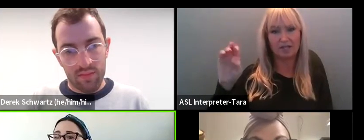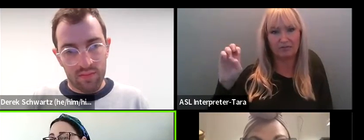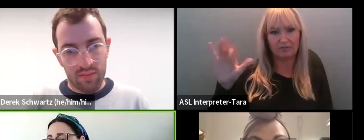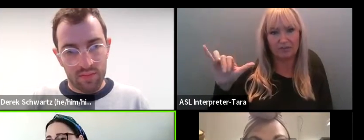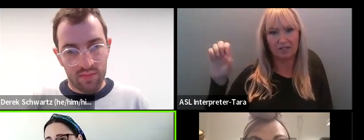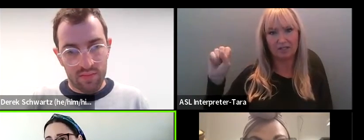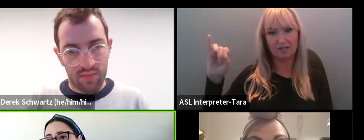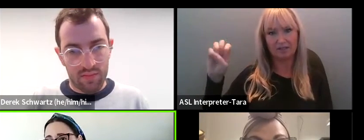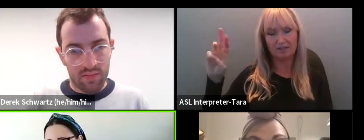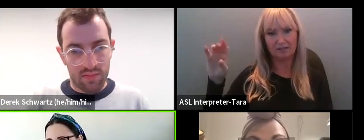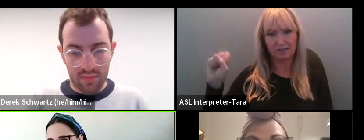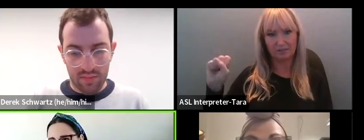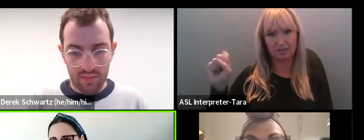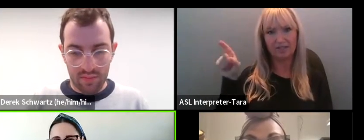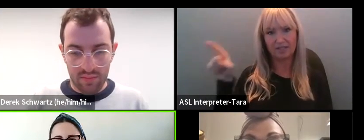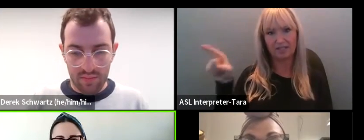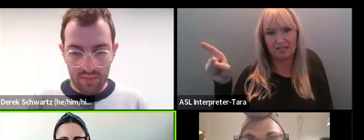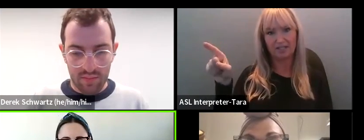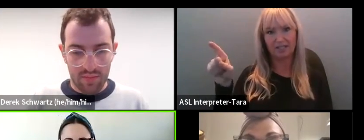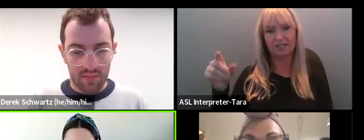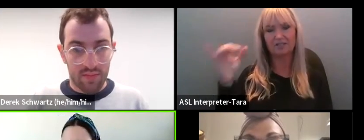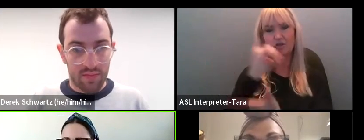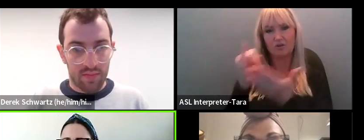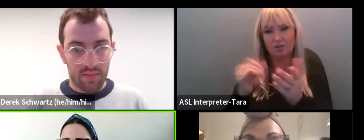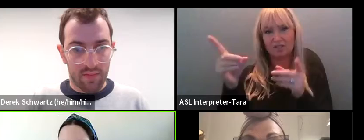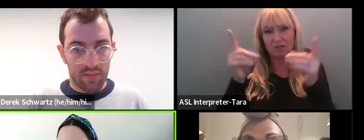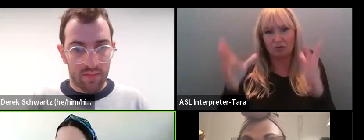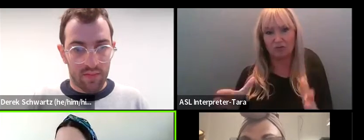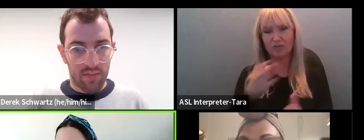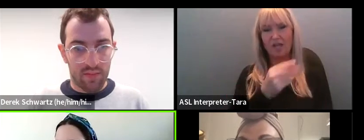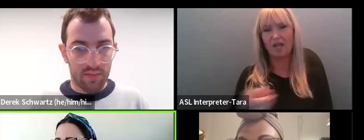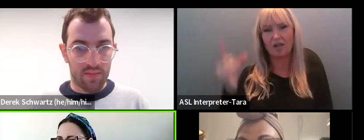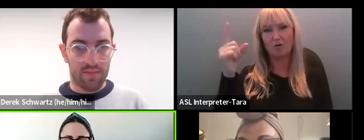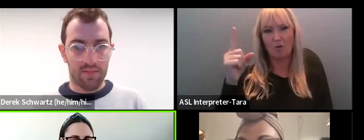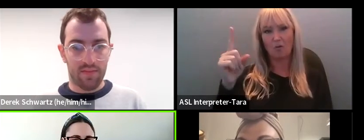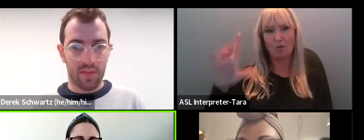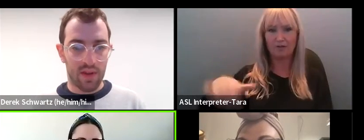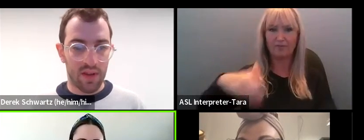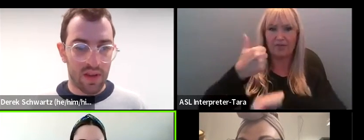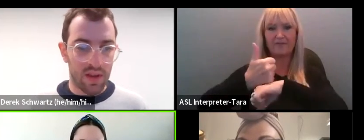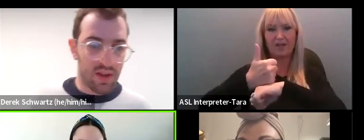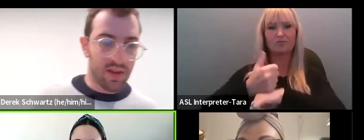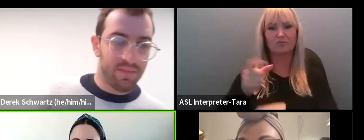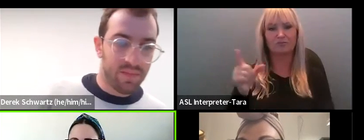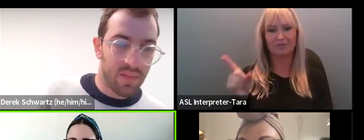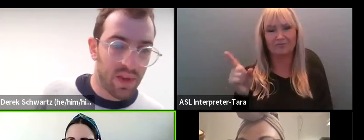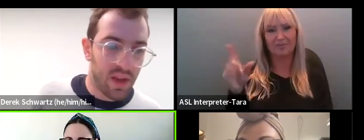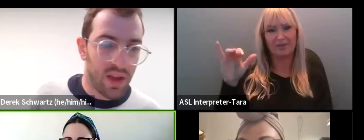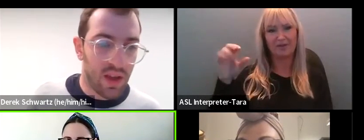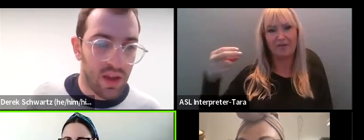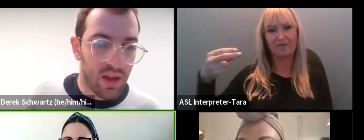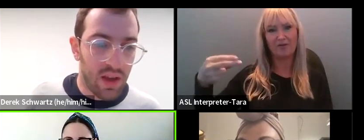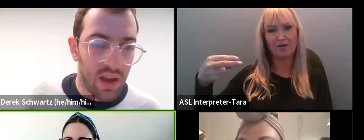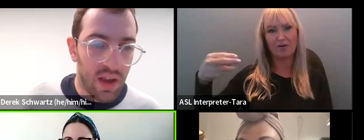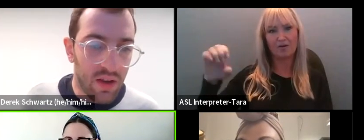director and a founder of Heartbeat Ensemble. Let me make sure I can do that now.